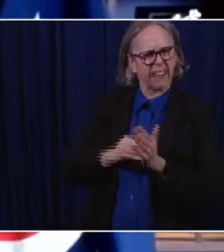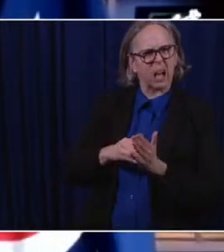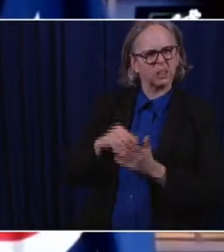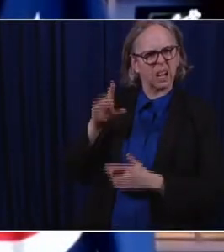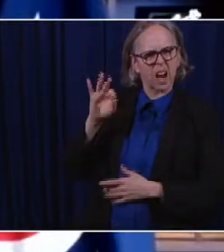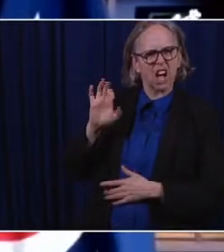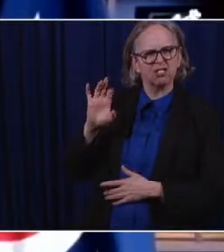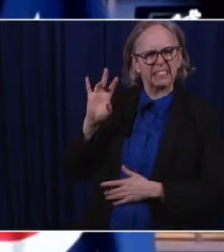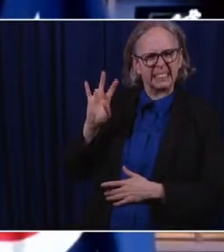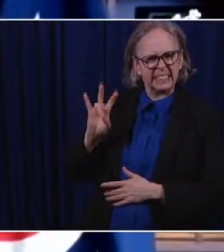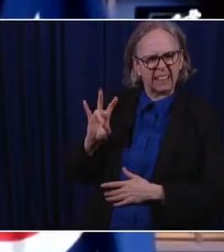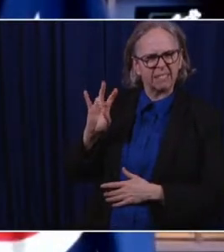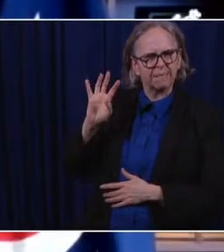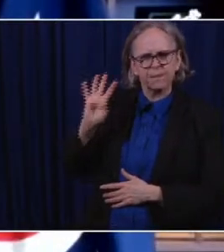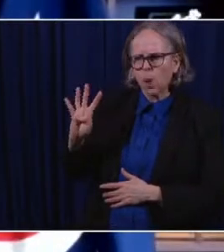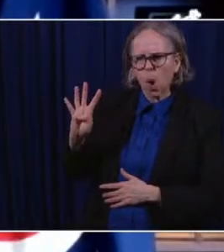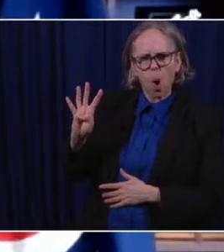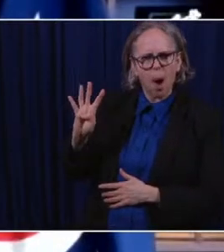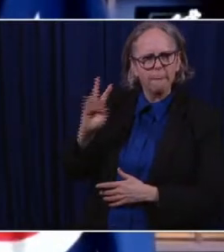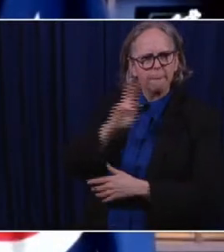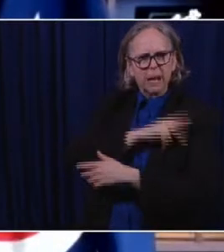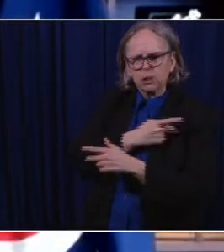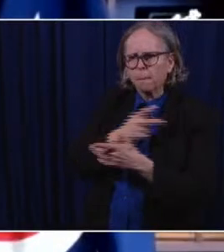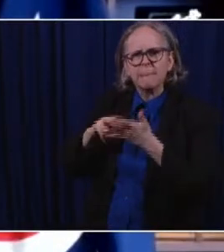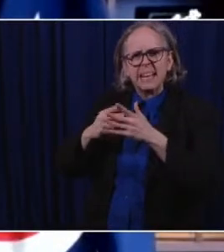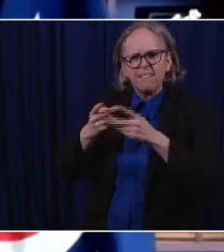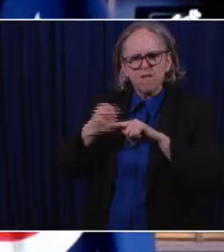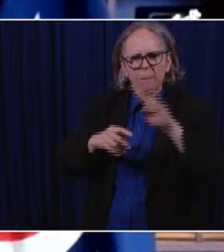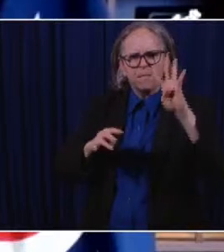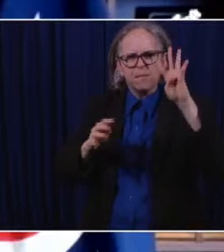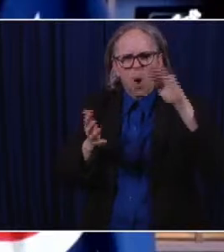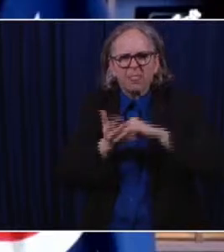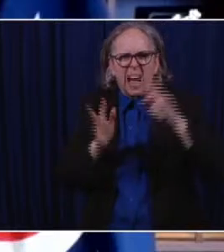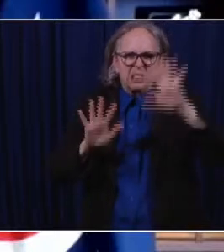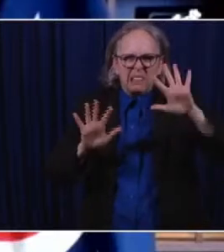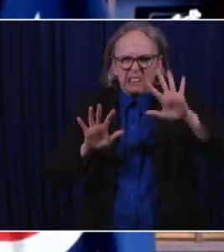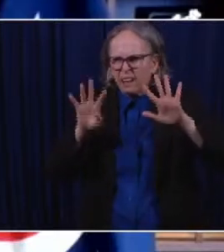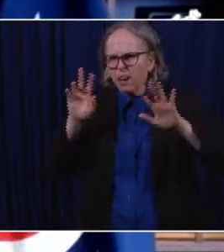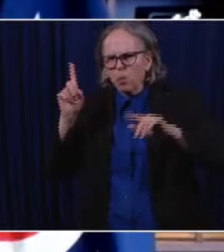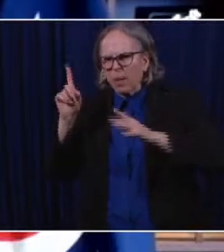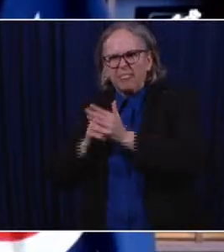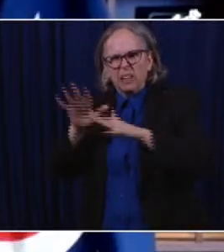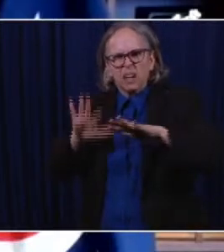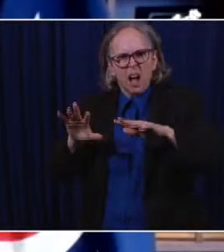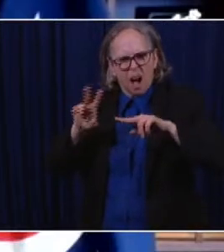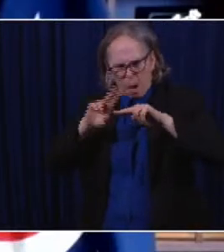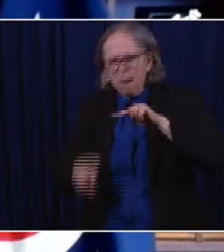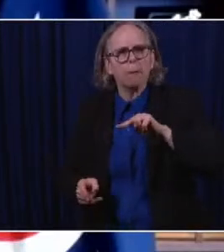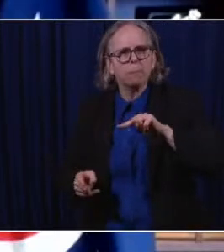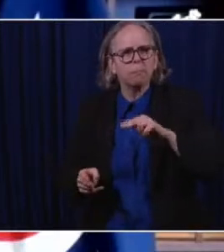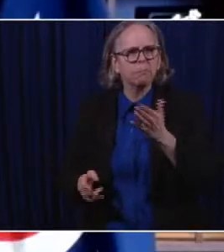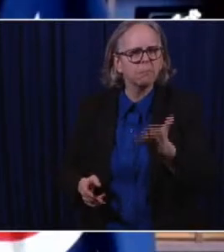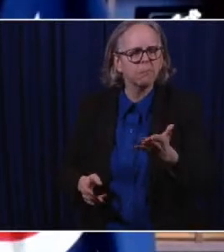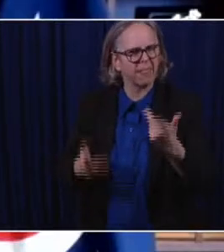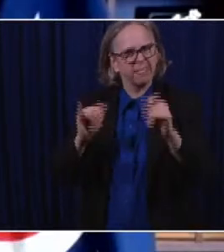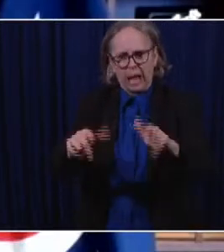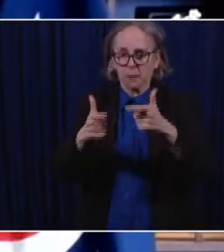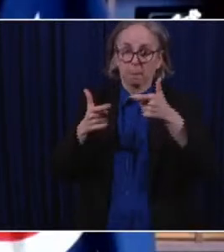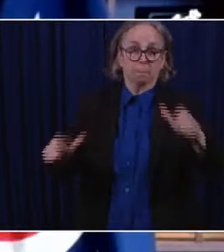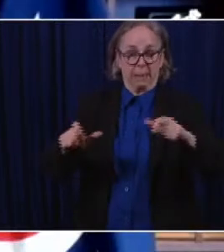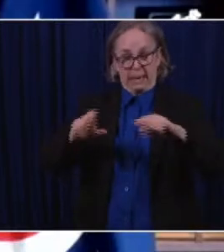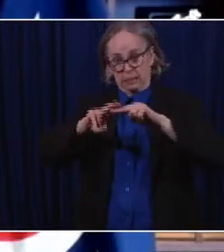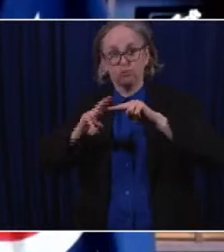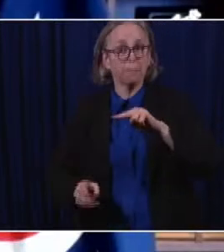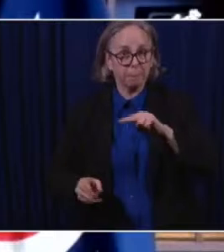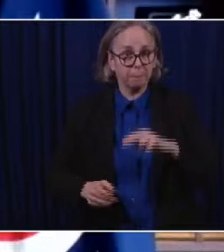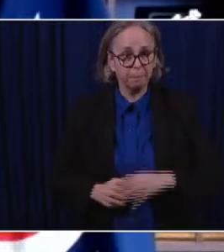1,974. So that's a substantial drop in evidence. You know, cases can fluctuate based on testing. That's true,